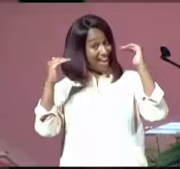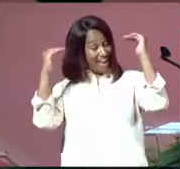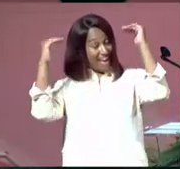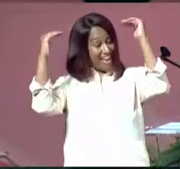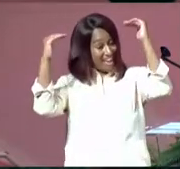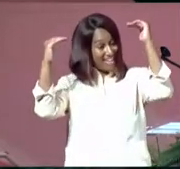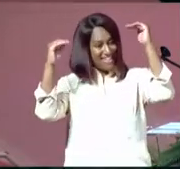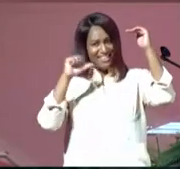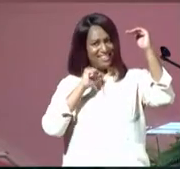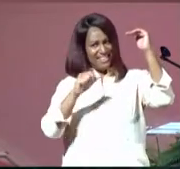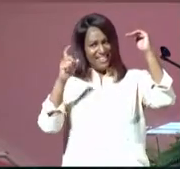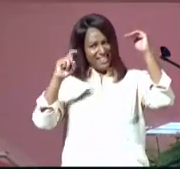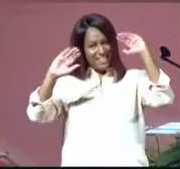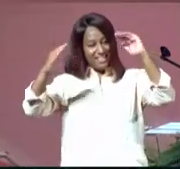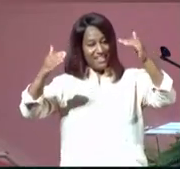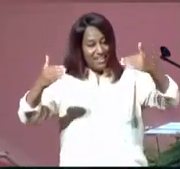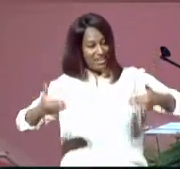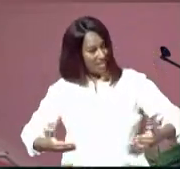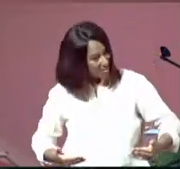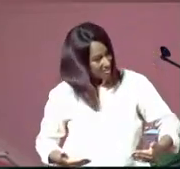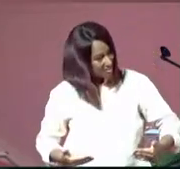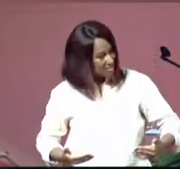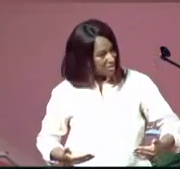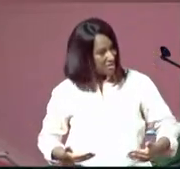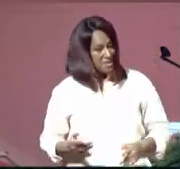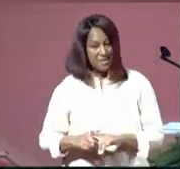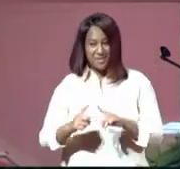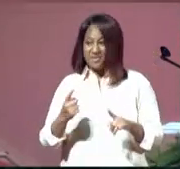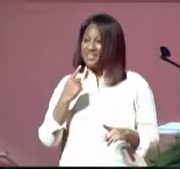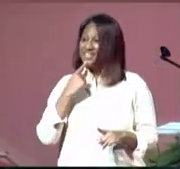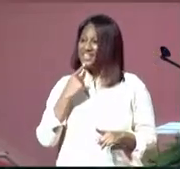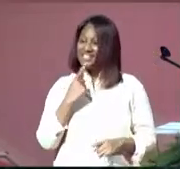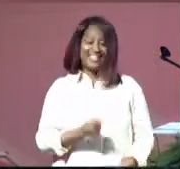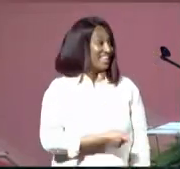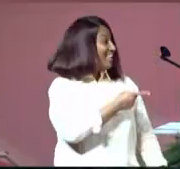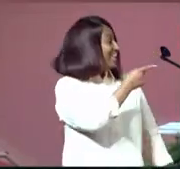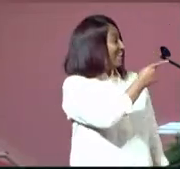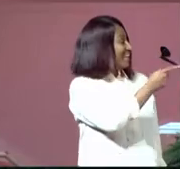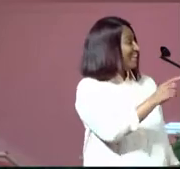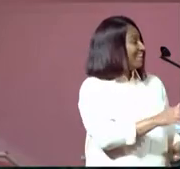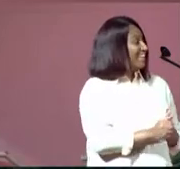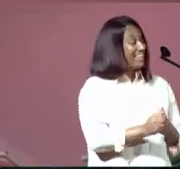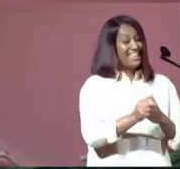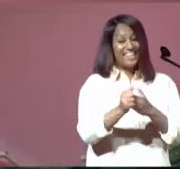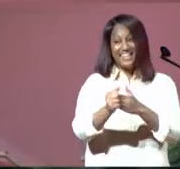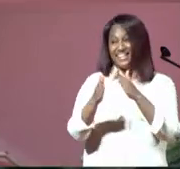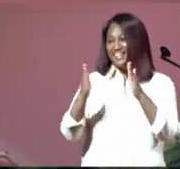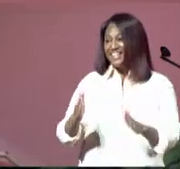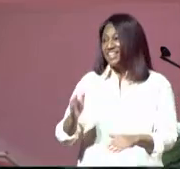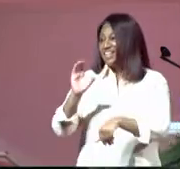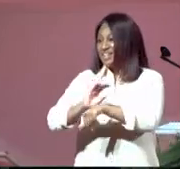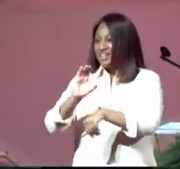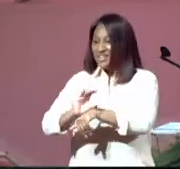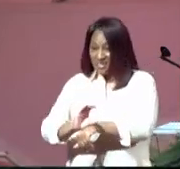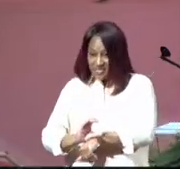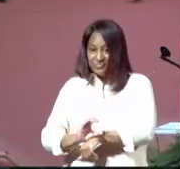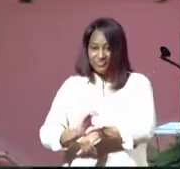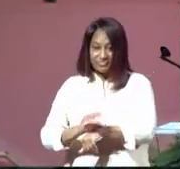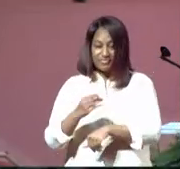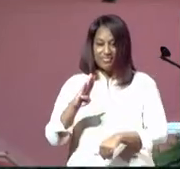to introduce him. All I got to say is Bishop Rudolph McKissick, who is the pastor of the Great Bethel Church there